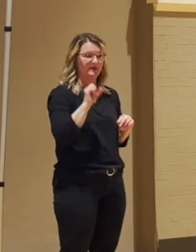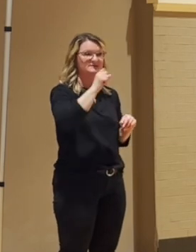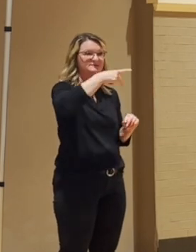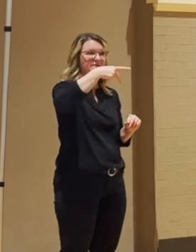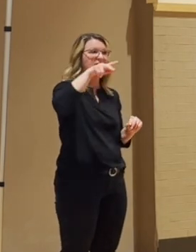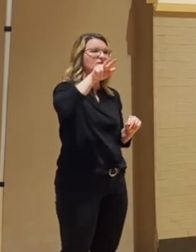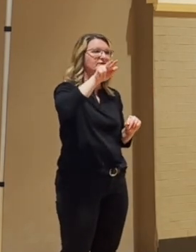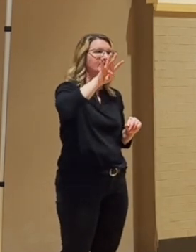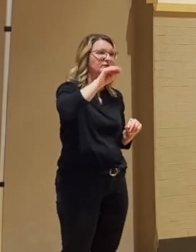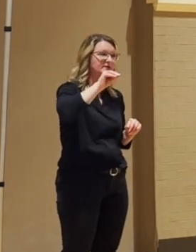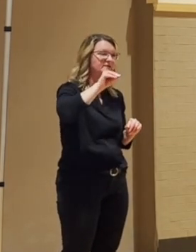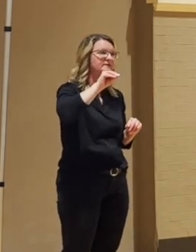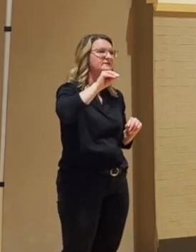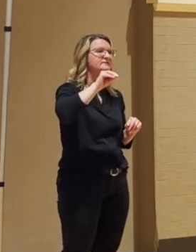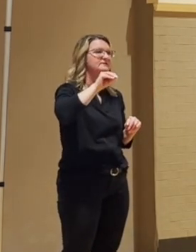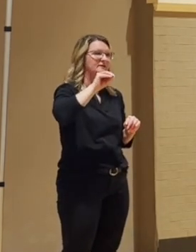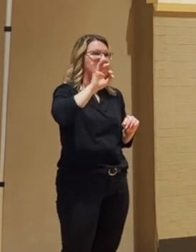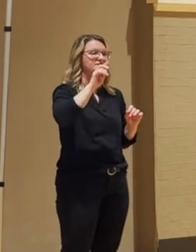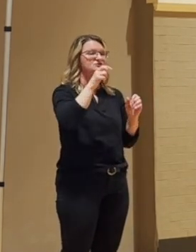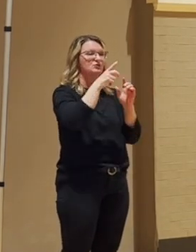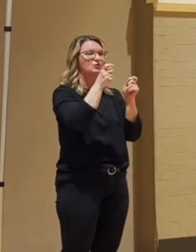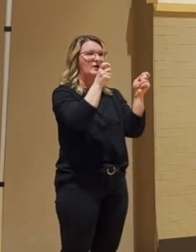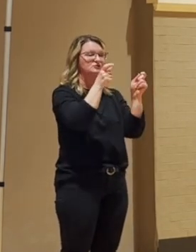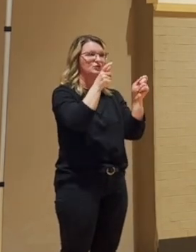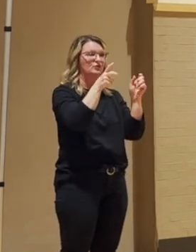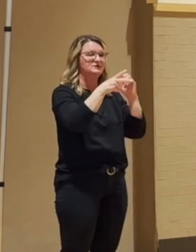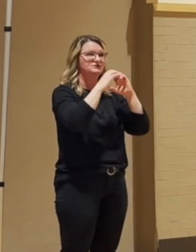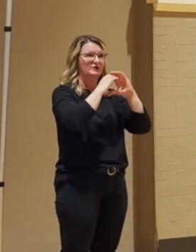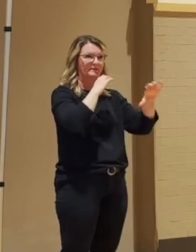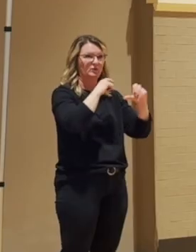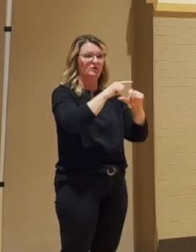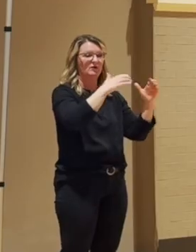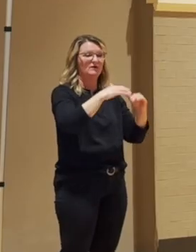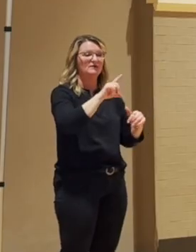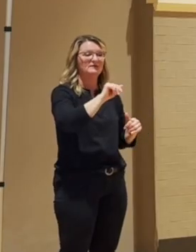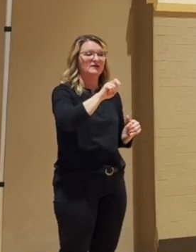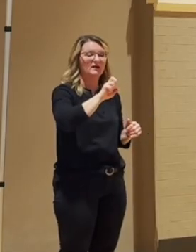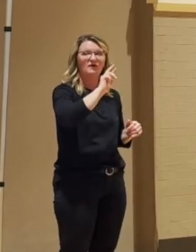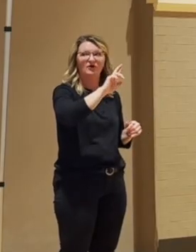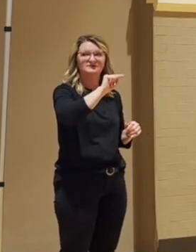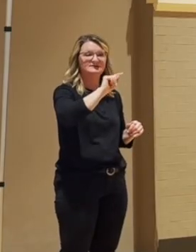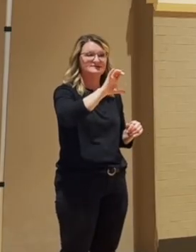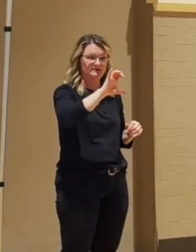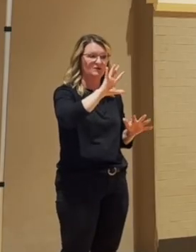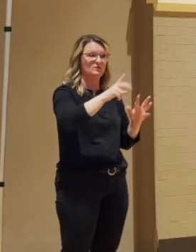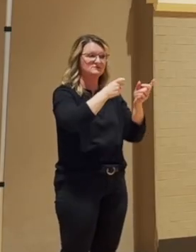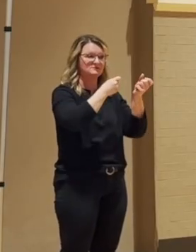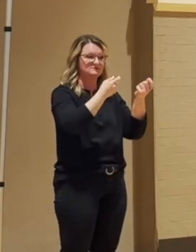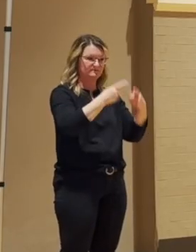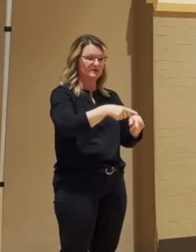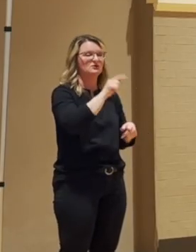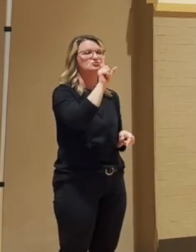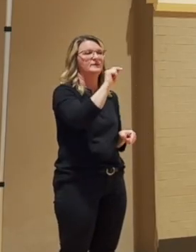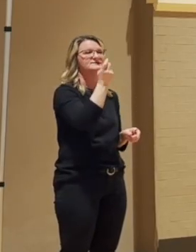SPP 340 is a regulatory chamber. Lang RTC was commissioned in